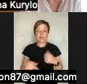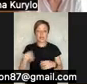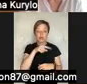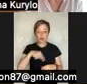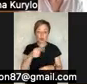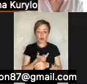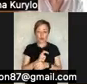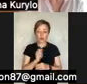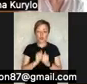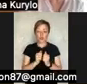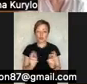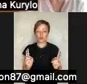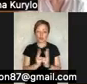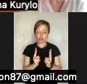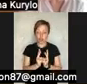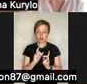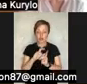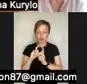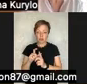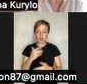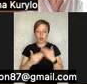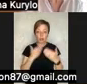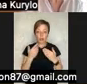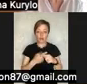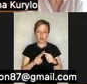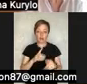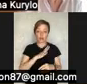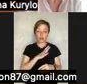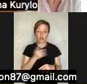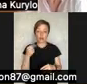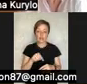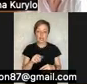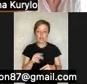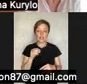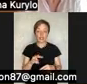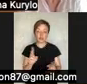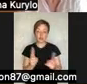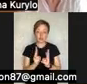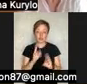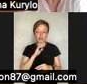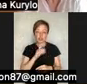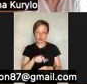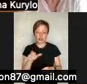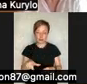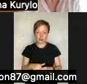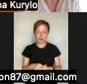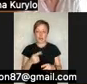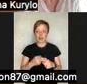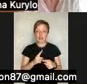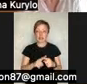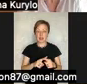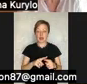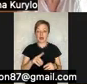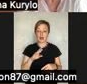up and down. The most frequent responses mentioned what